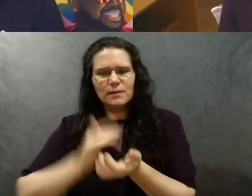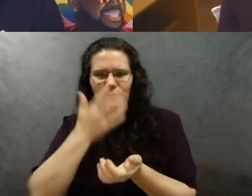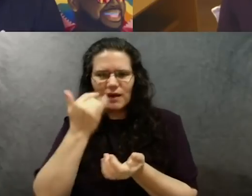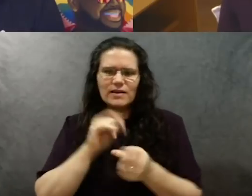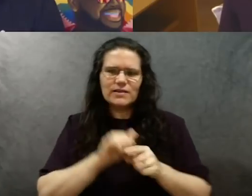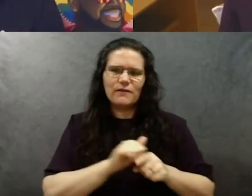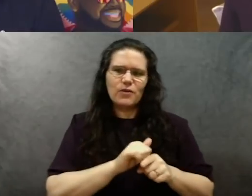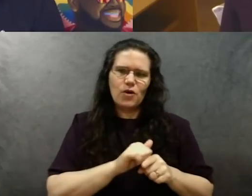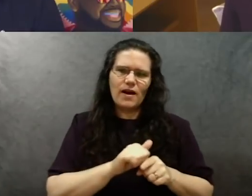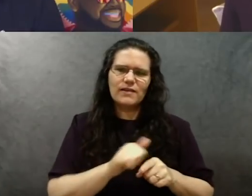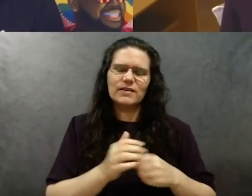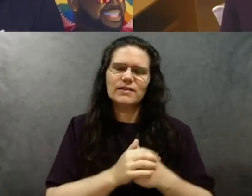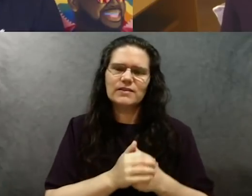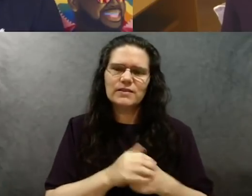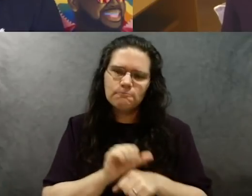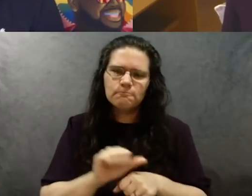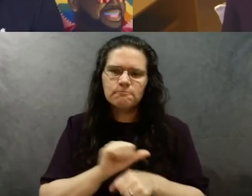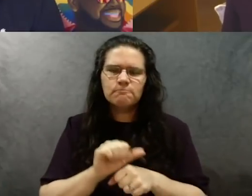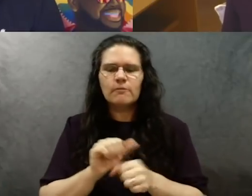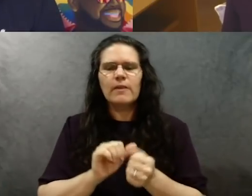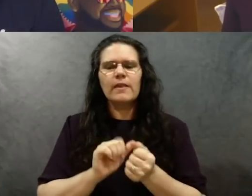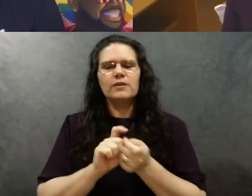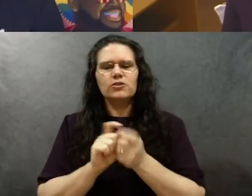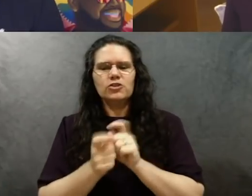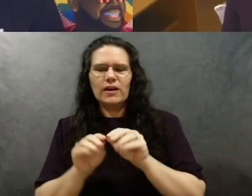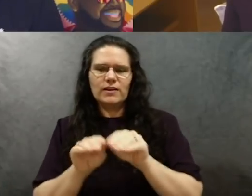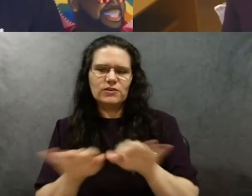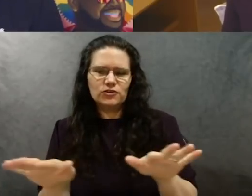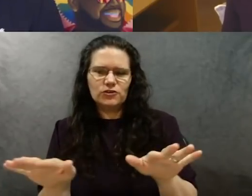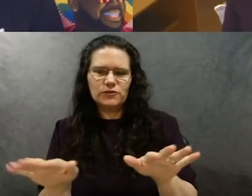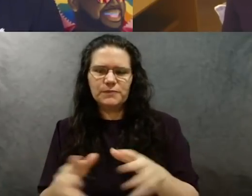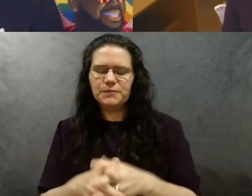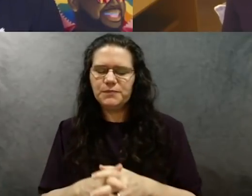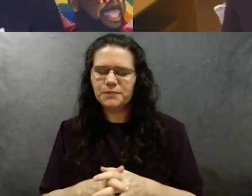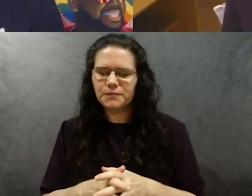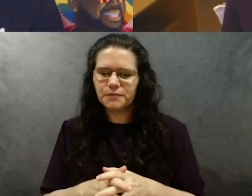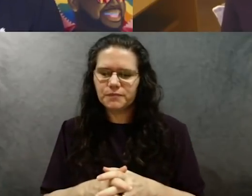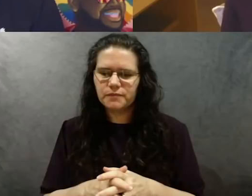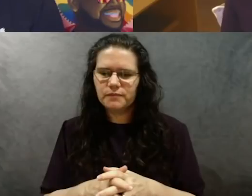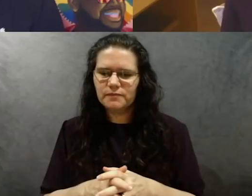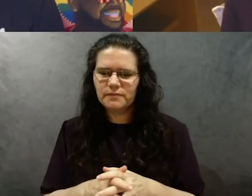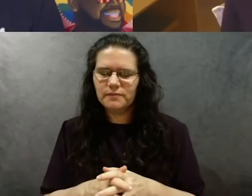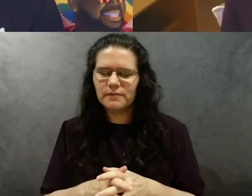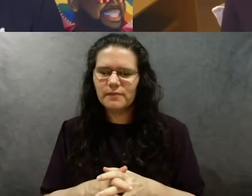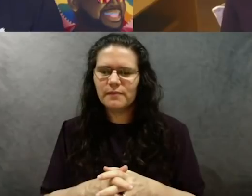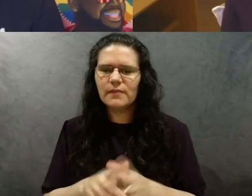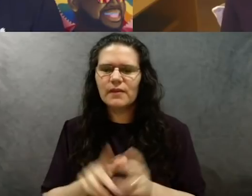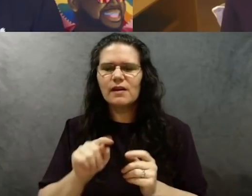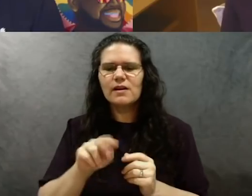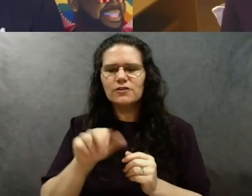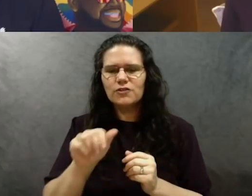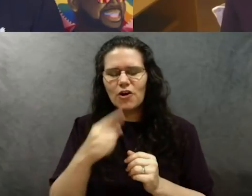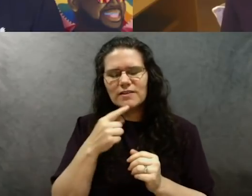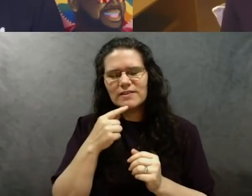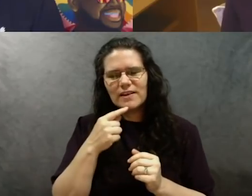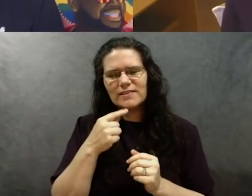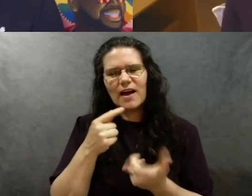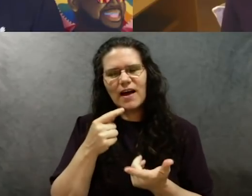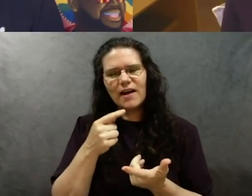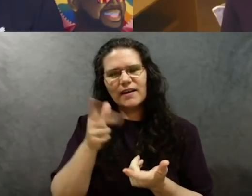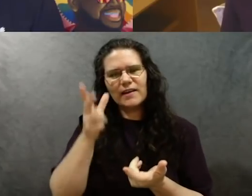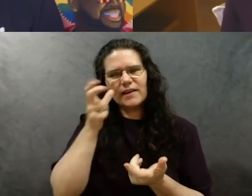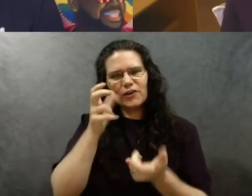So as I'm taking in what you're saying, and also just the energy of that, I can sense